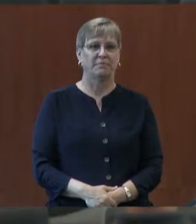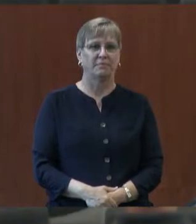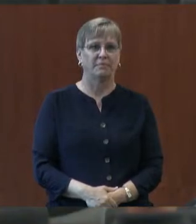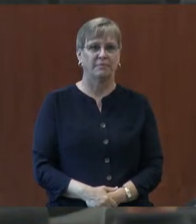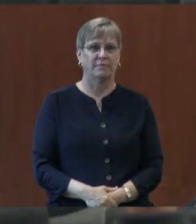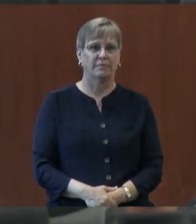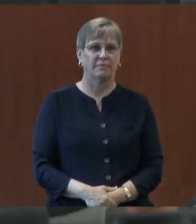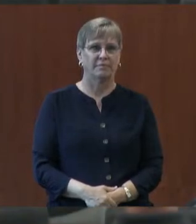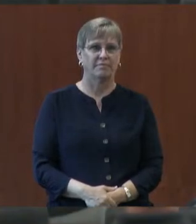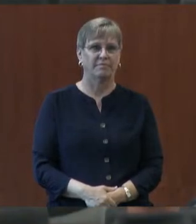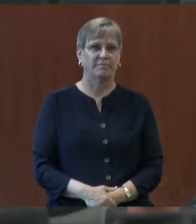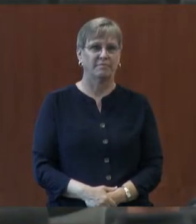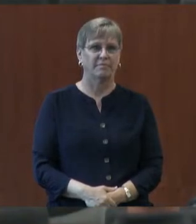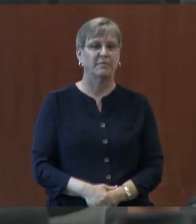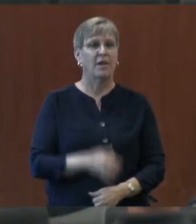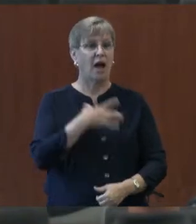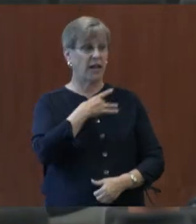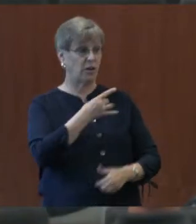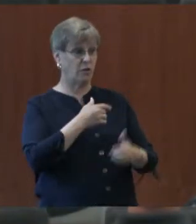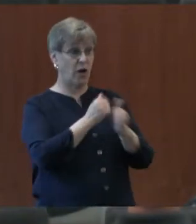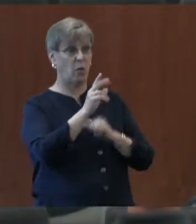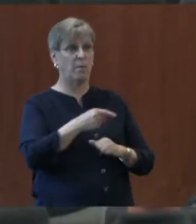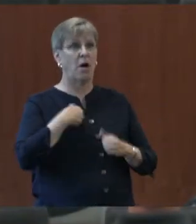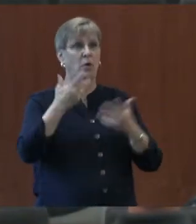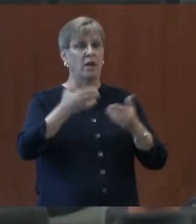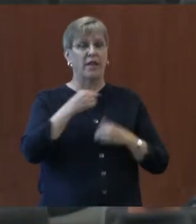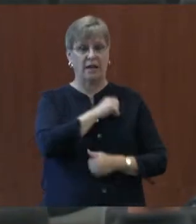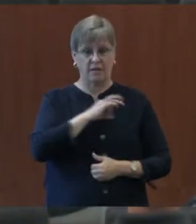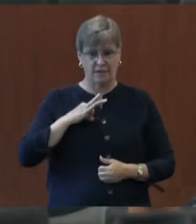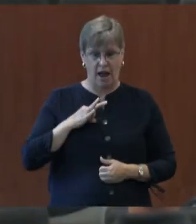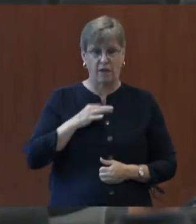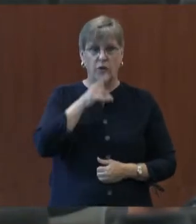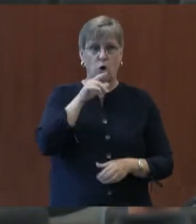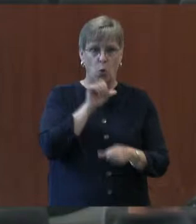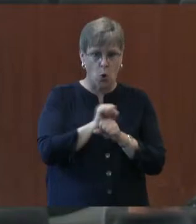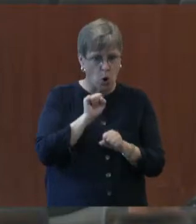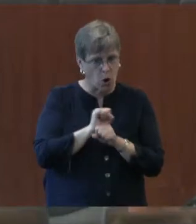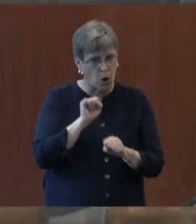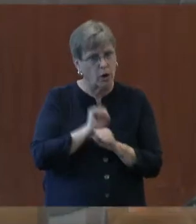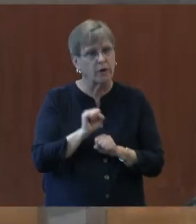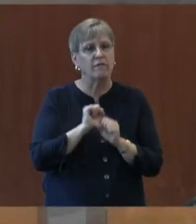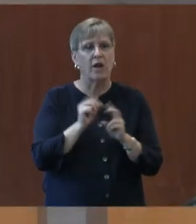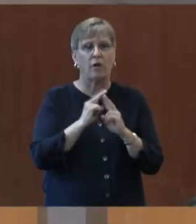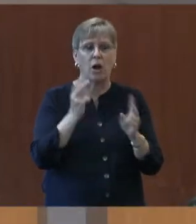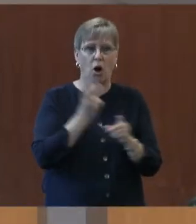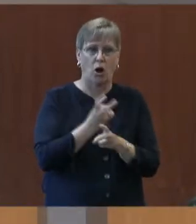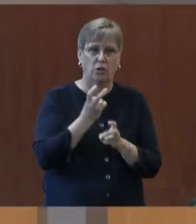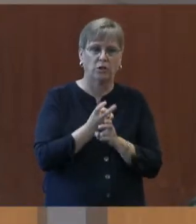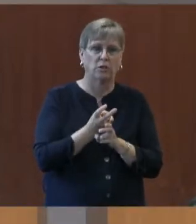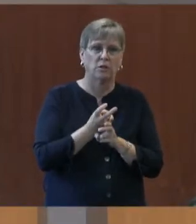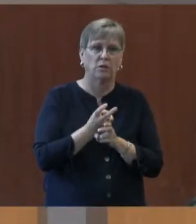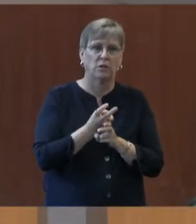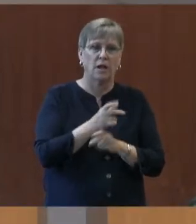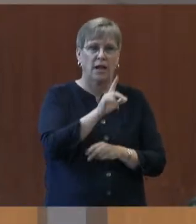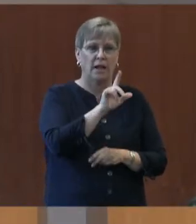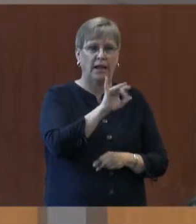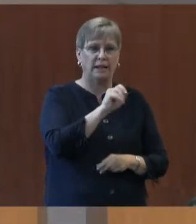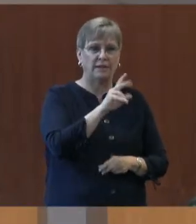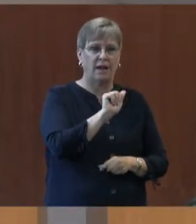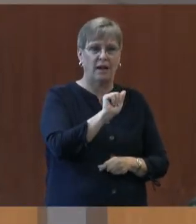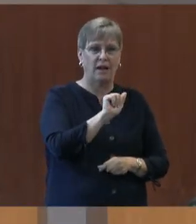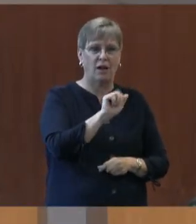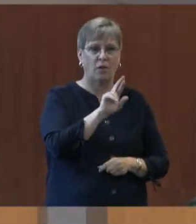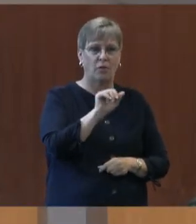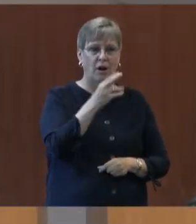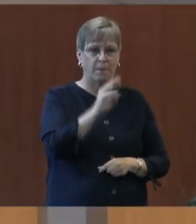Mr. And a Kessler, yes. follow-up, I'd like to thank our staff who worked diligently. Lisa Ram,